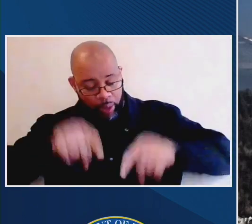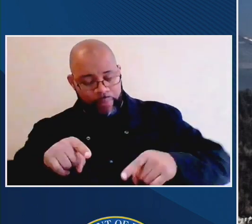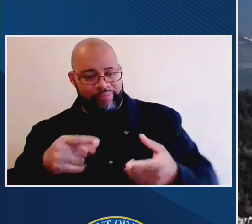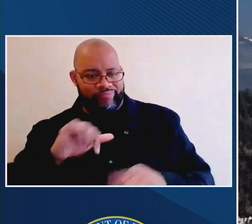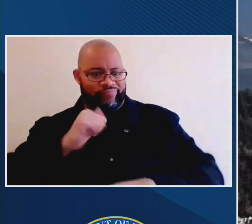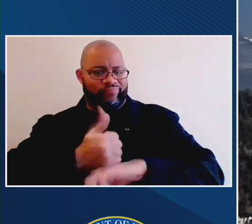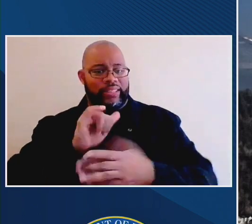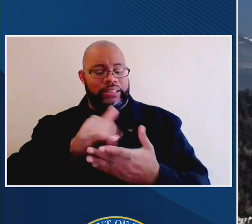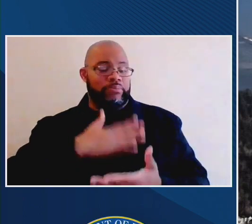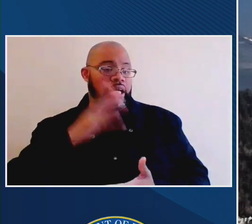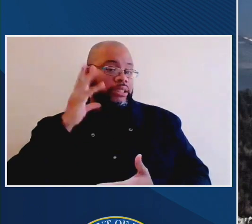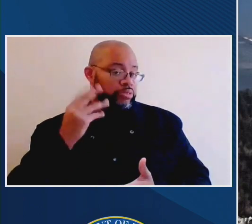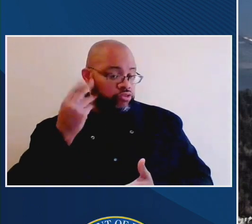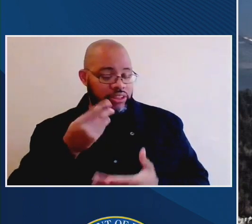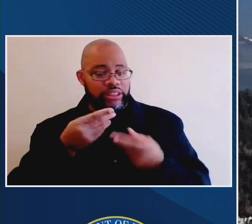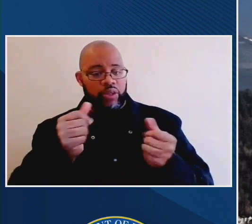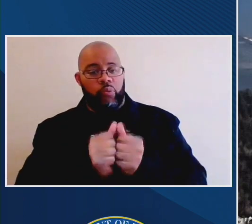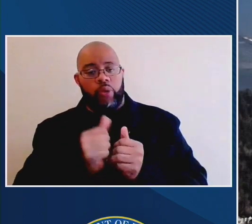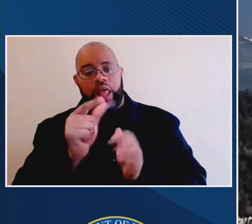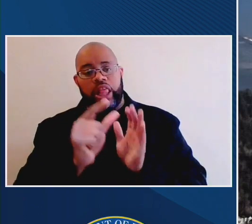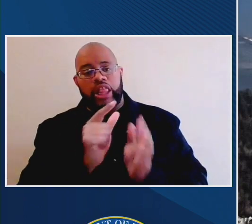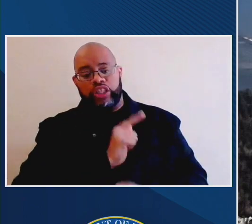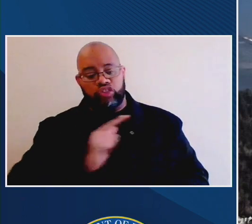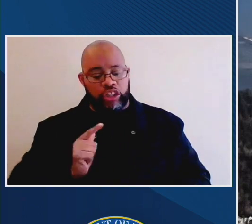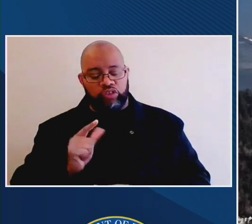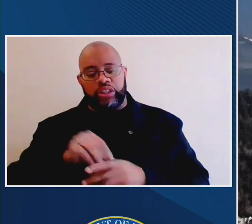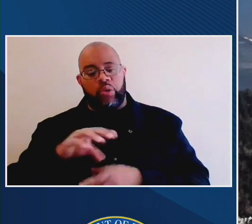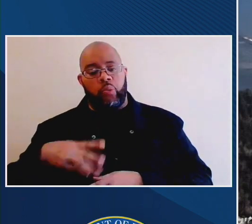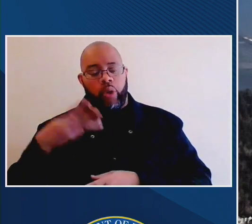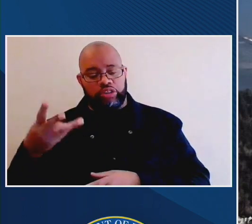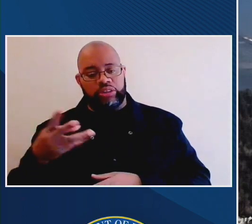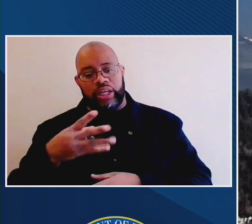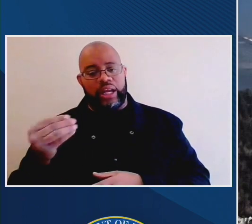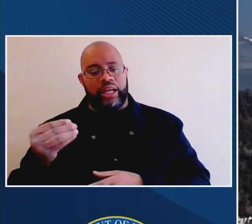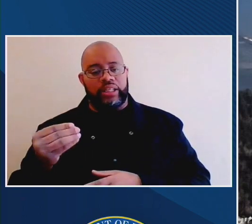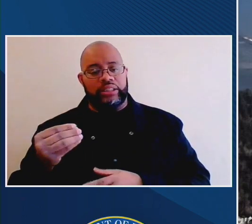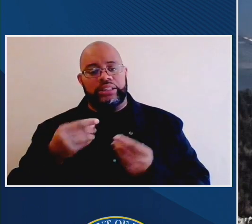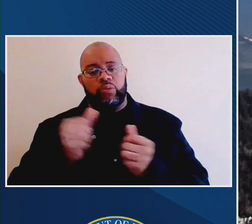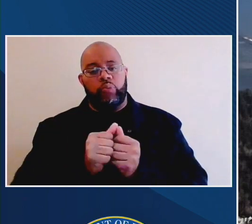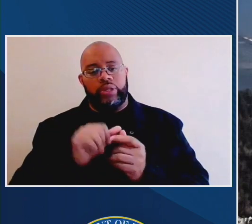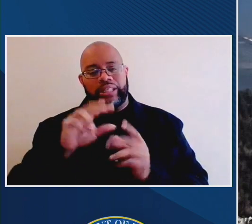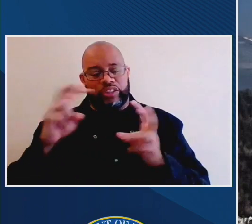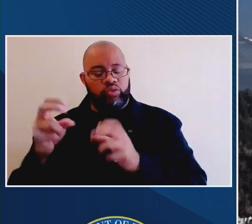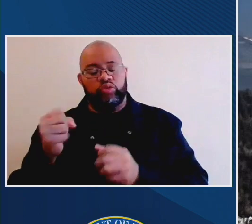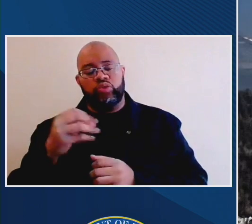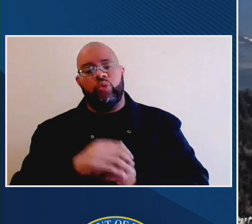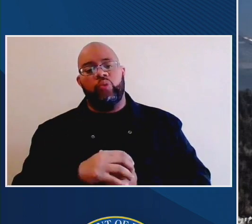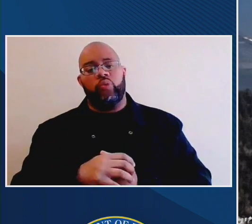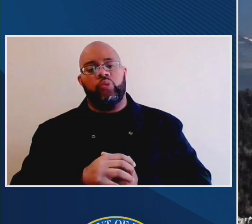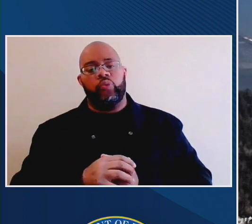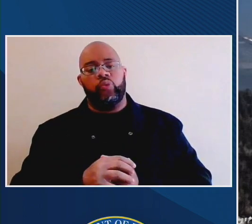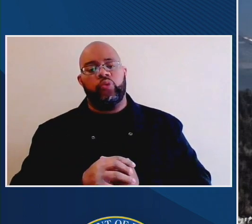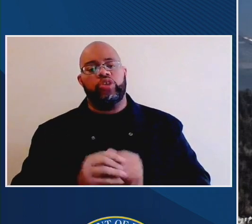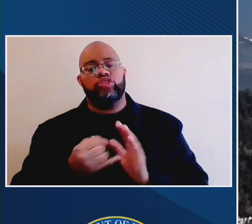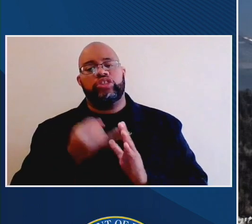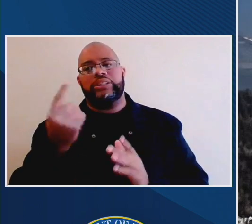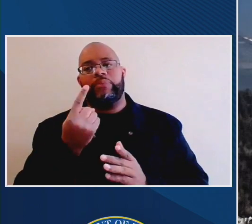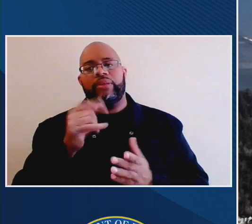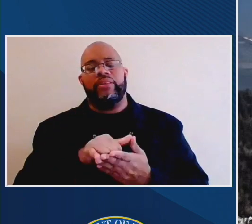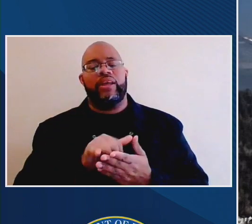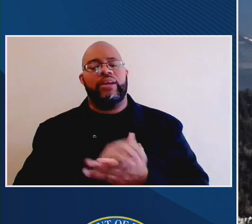years overdue without reauthorization before Congress is ready or able to take them